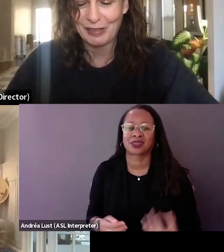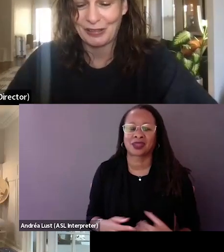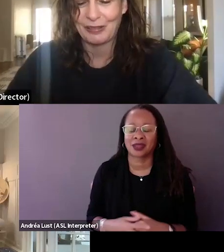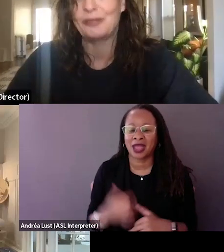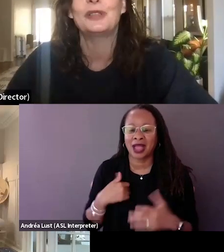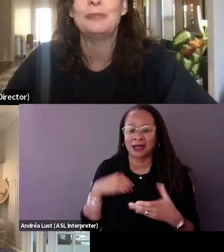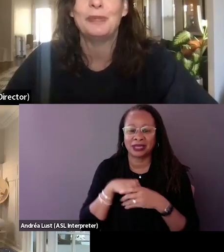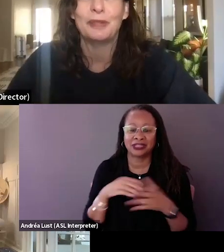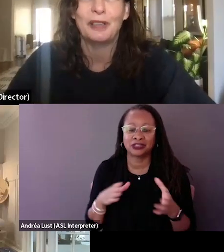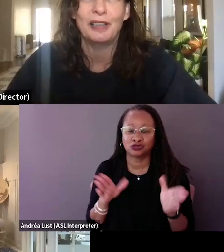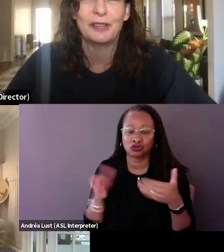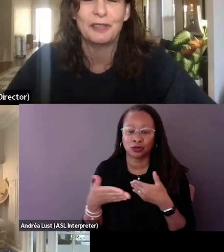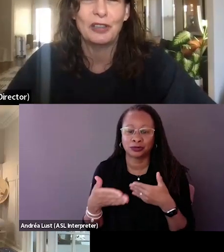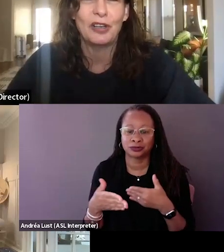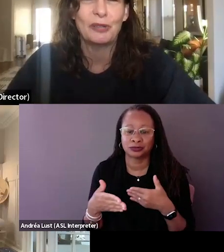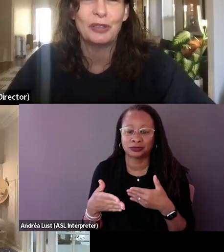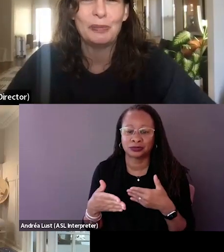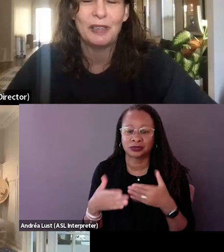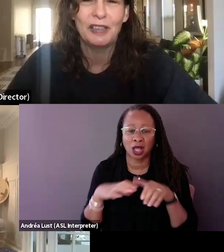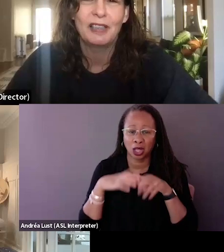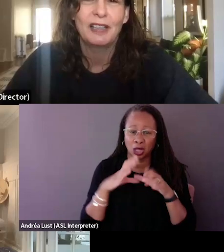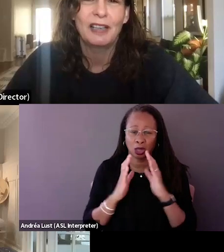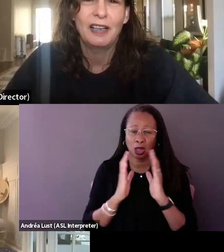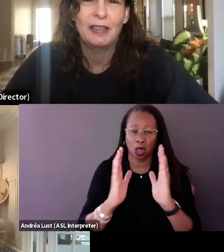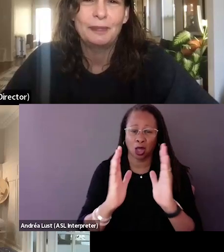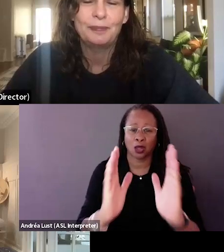in a room, sort of a long room,